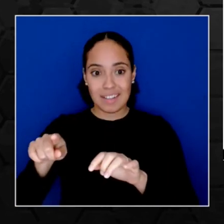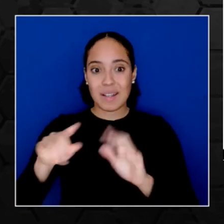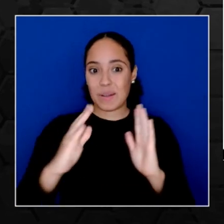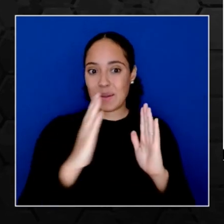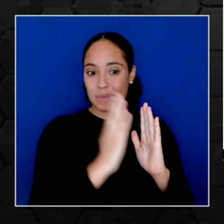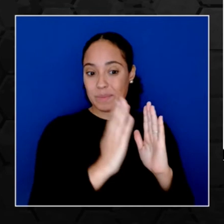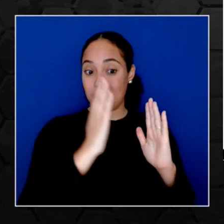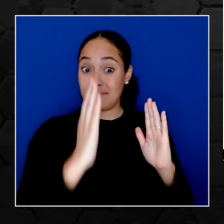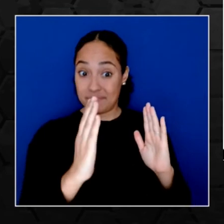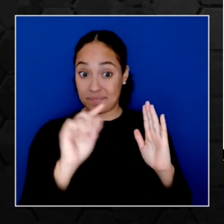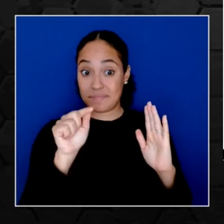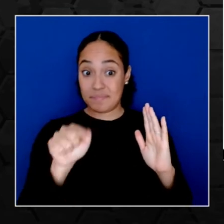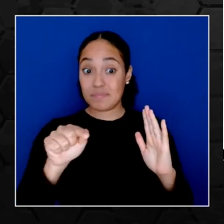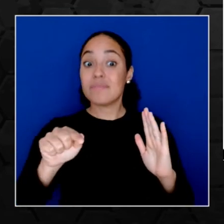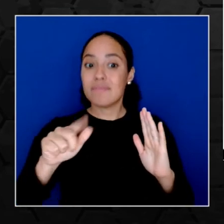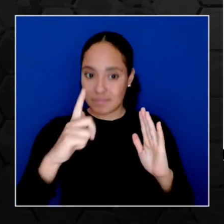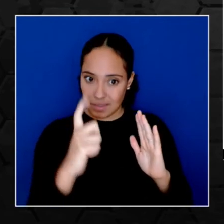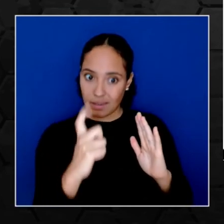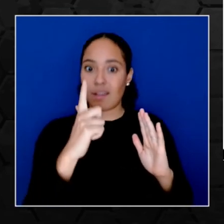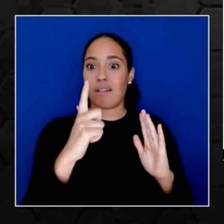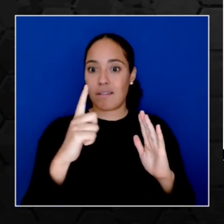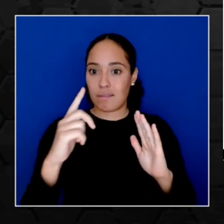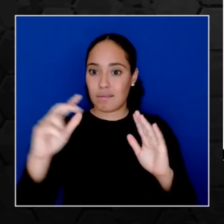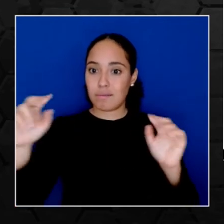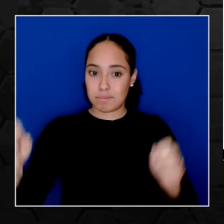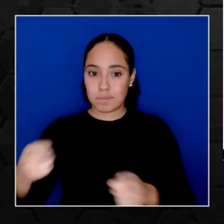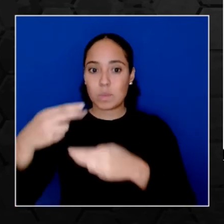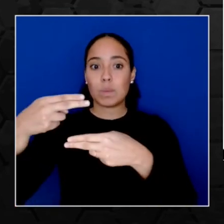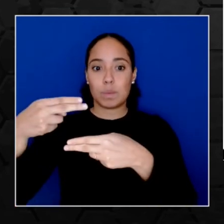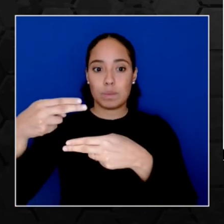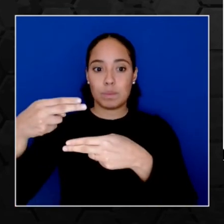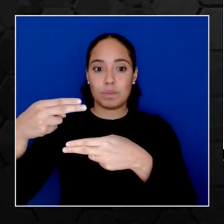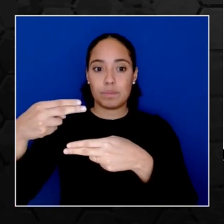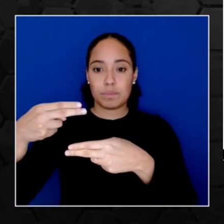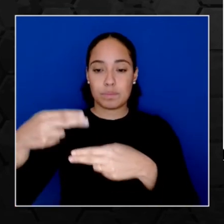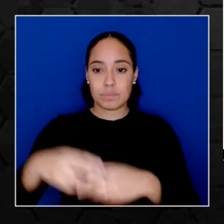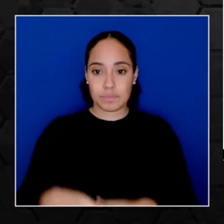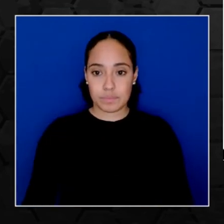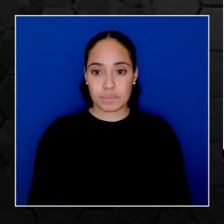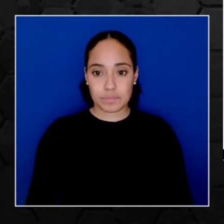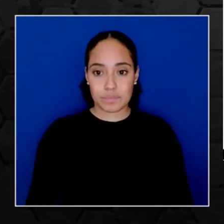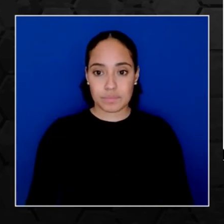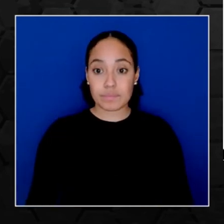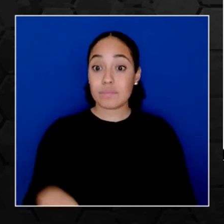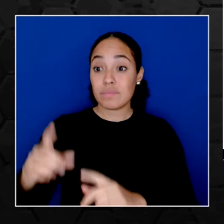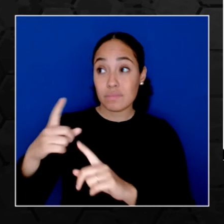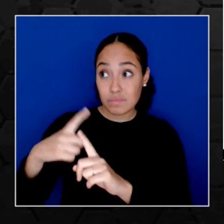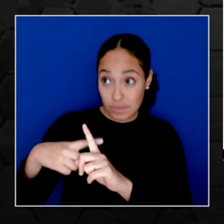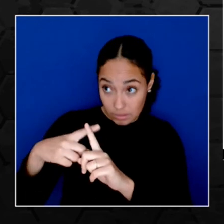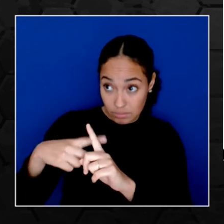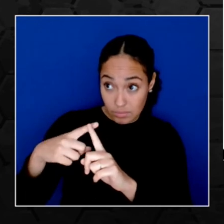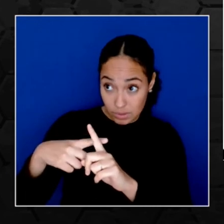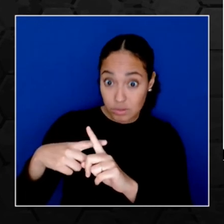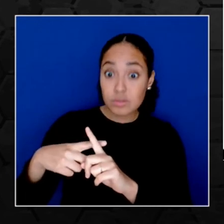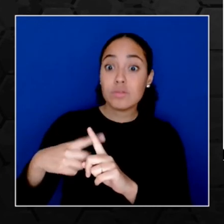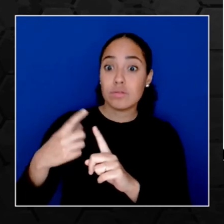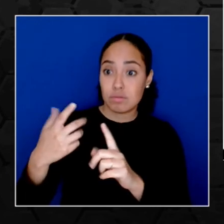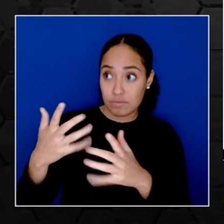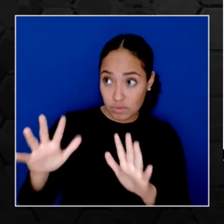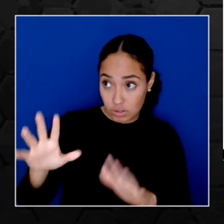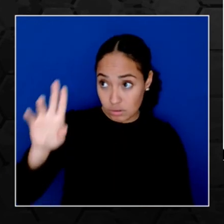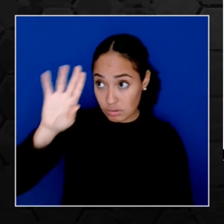me just enter the word temperature. So here you can see that it's asking us if we have checked the temperature, after which there's a 3000 milliseconds wait